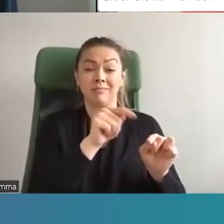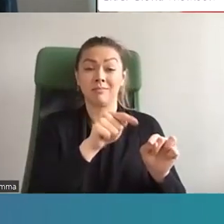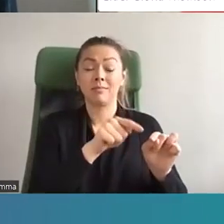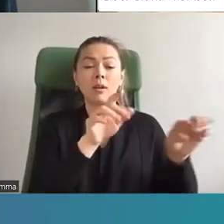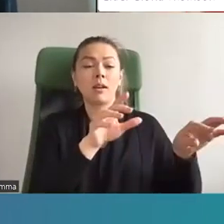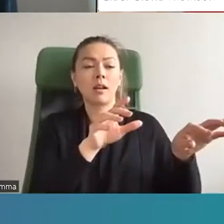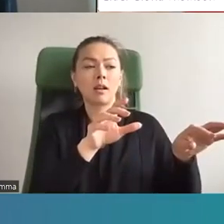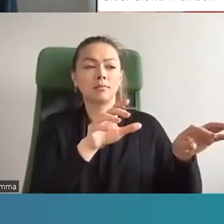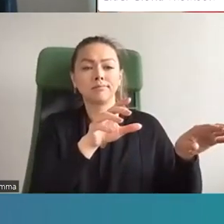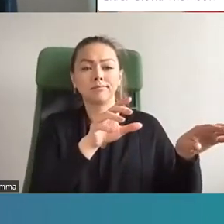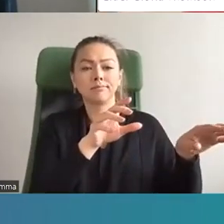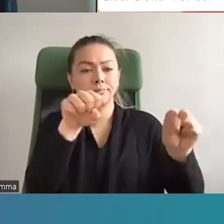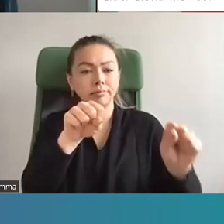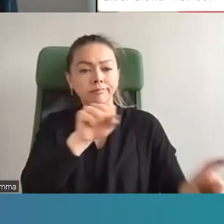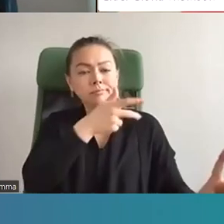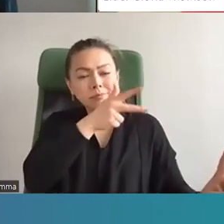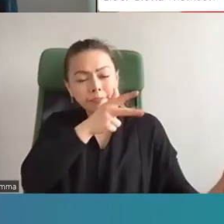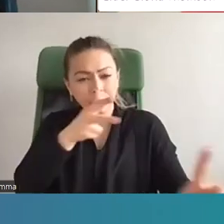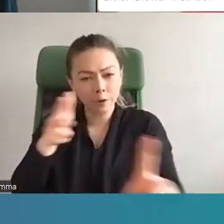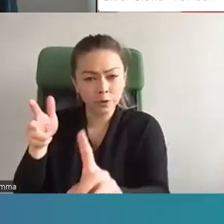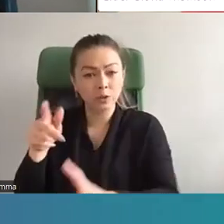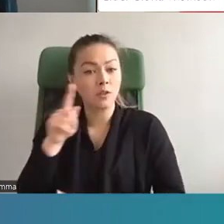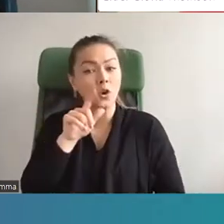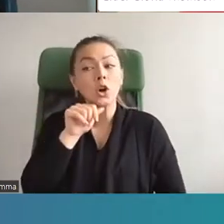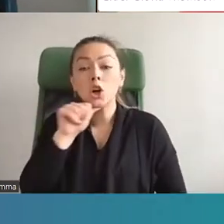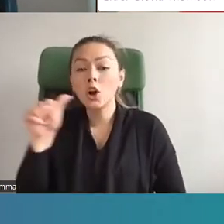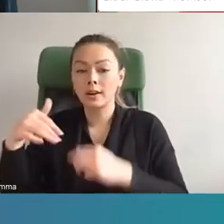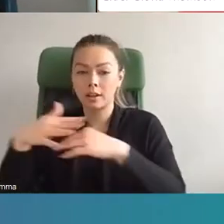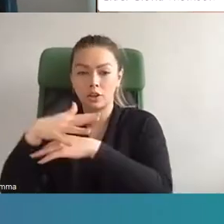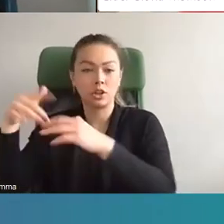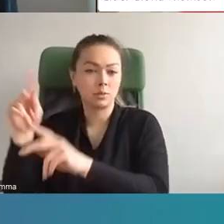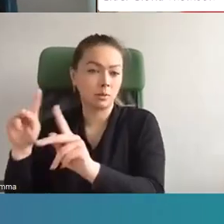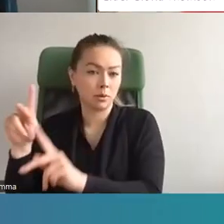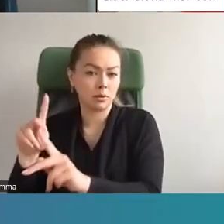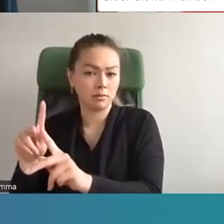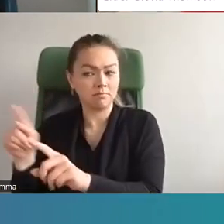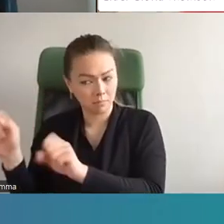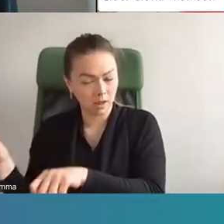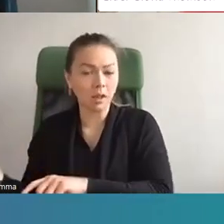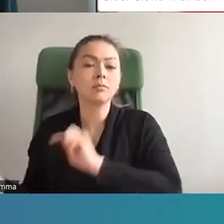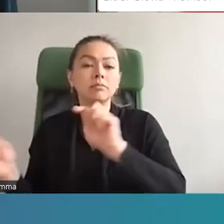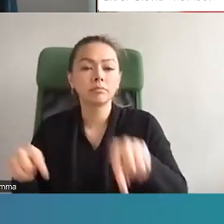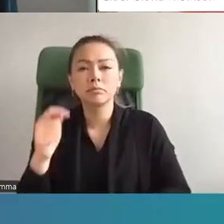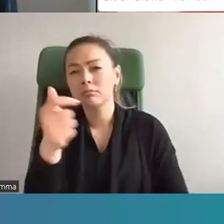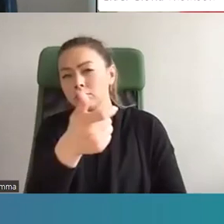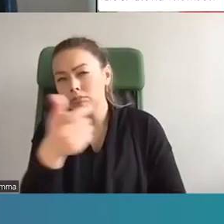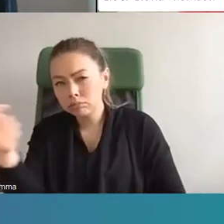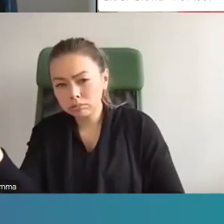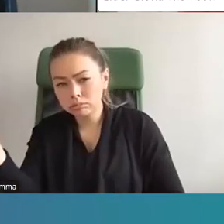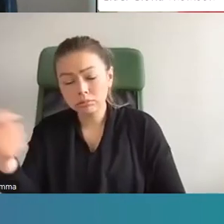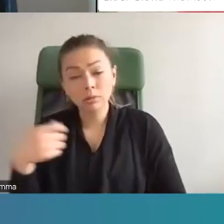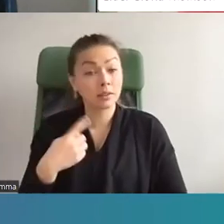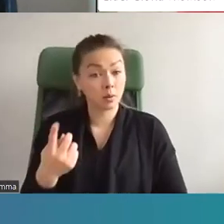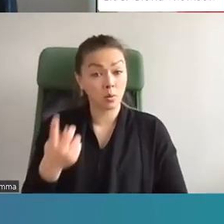videos for non-Indigenous people to attend. And one of them is the Doctrine